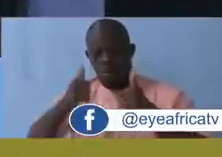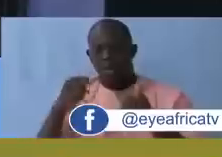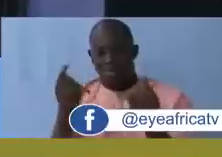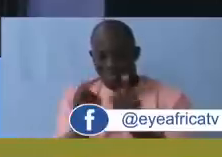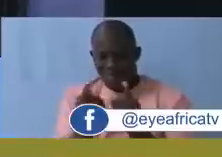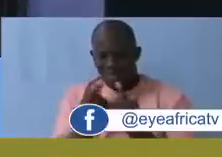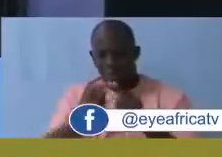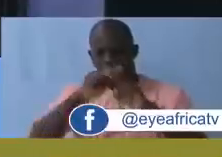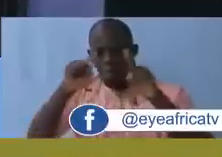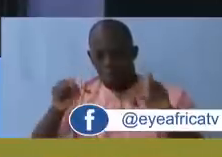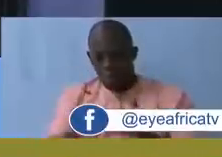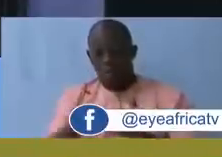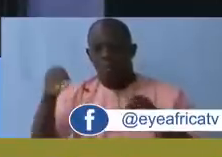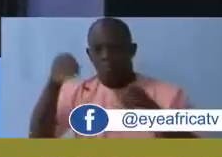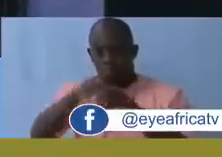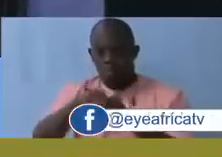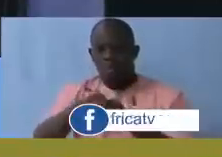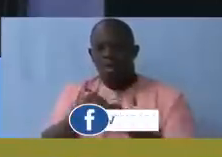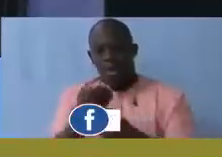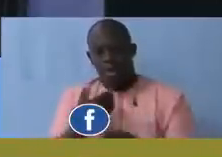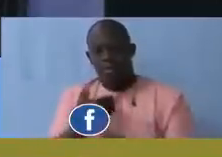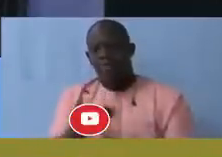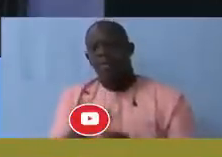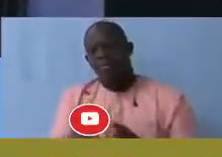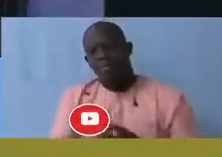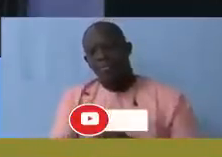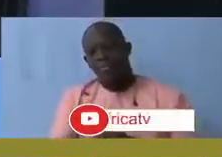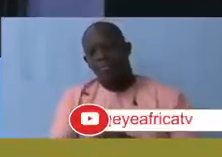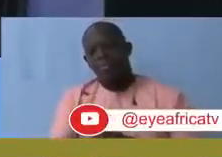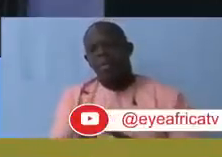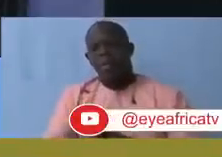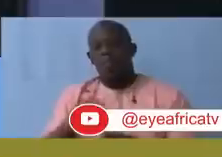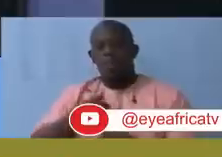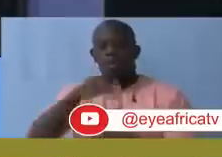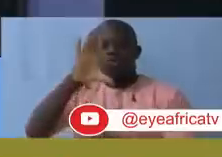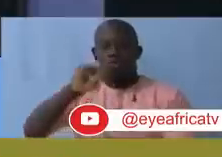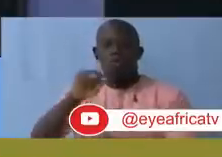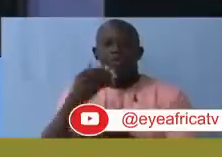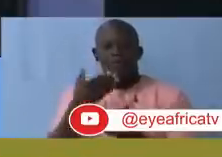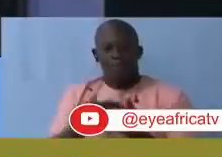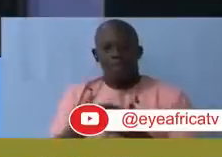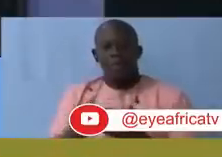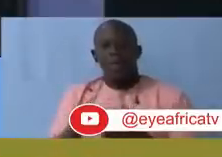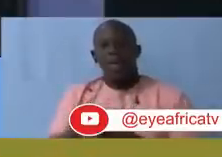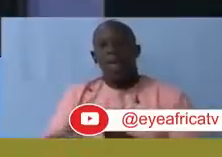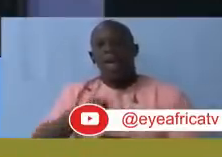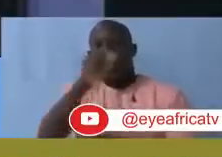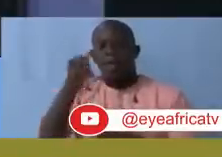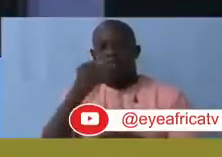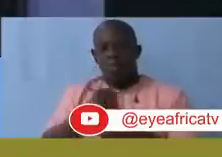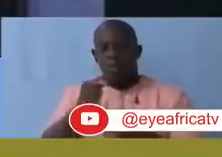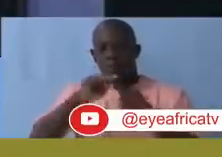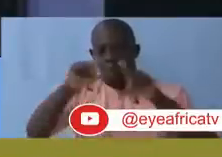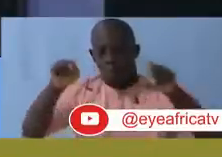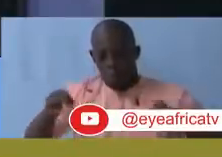avoid hemolysis. So, that's what I did, and then given the right box with the